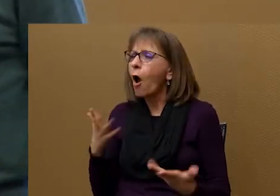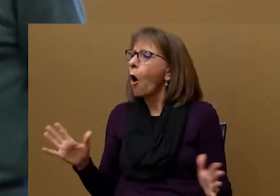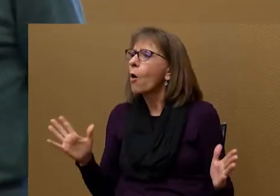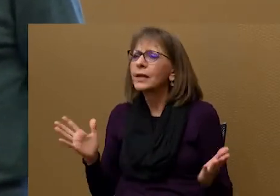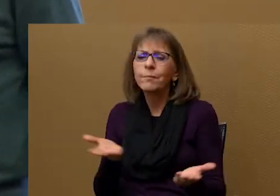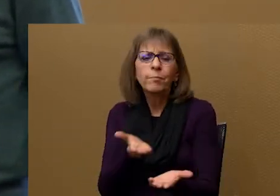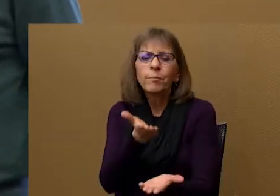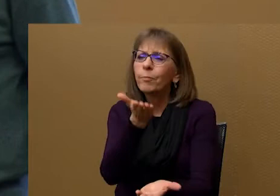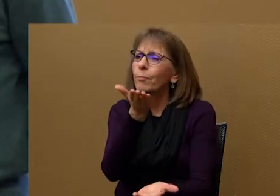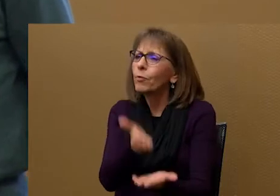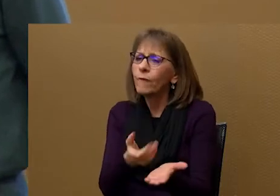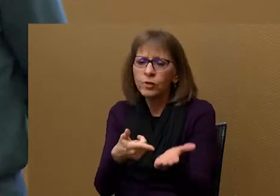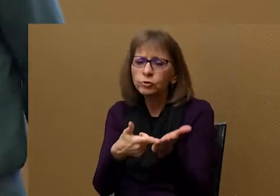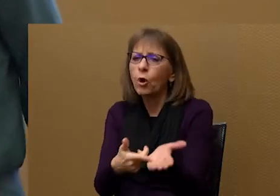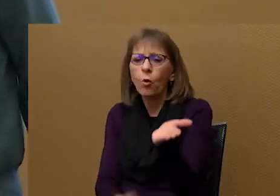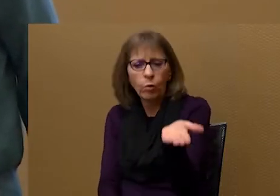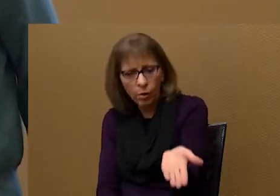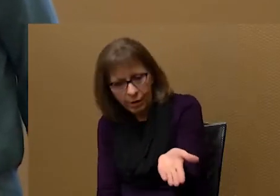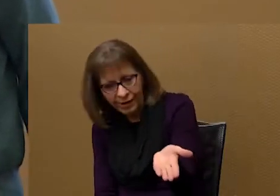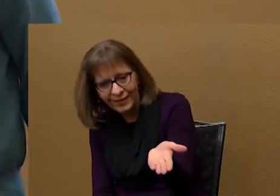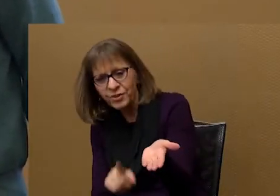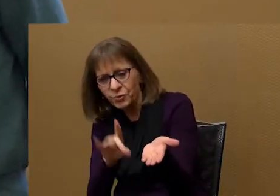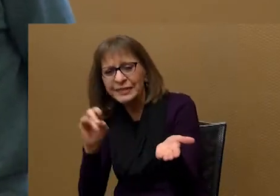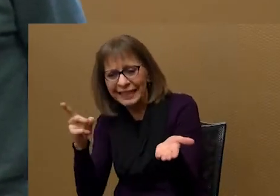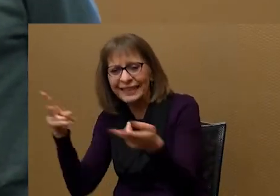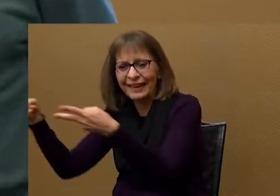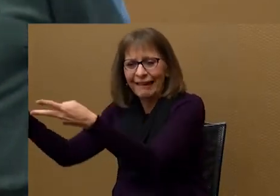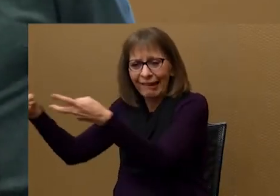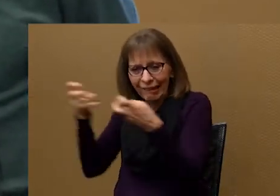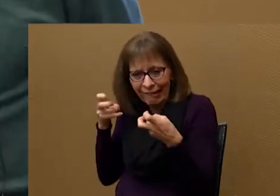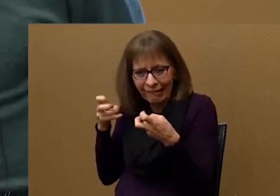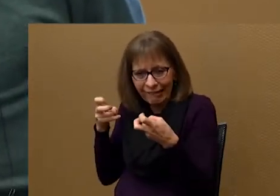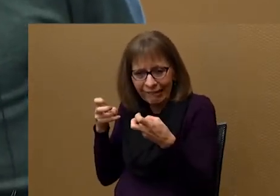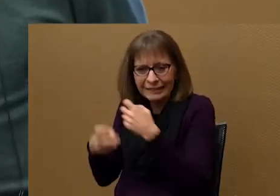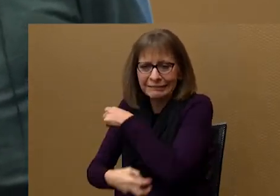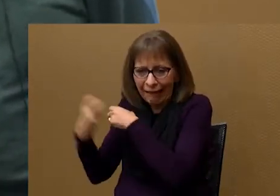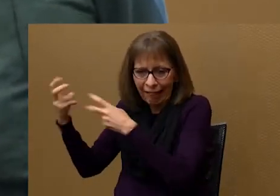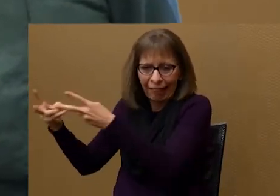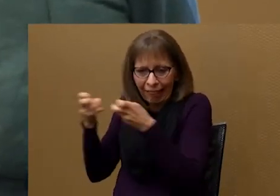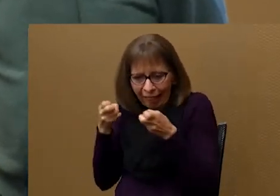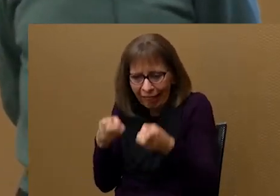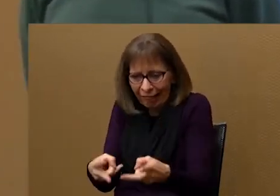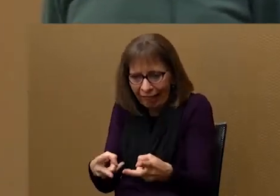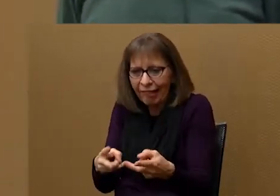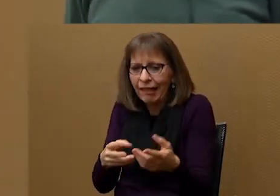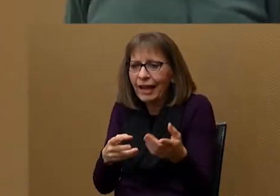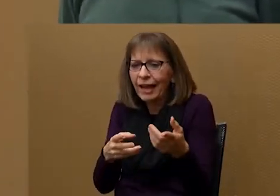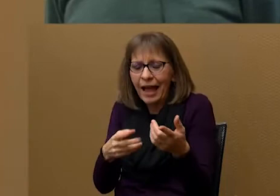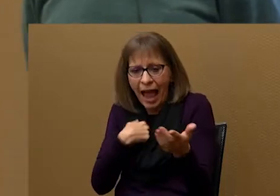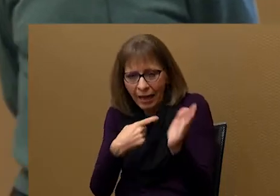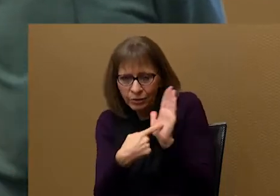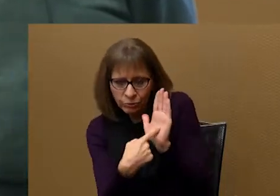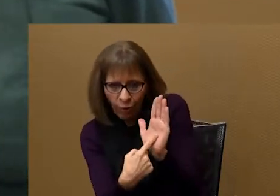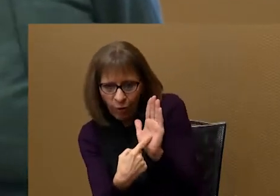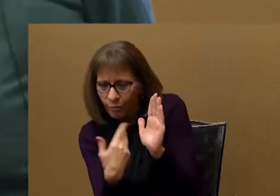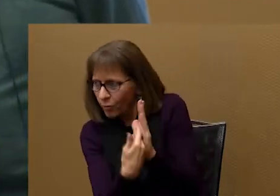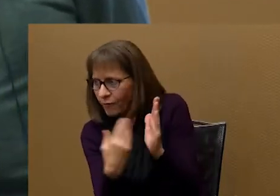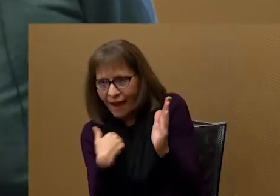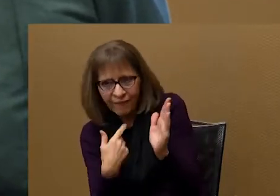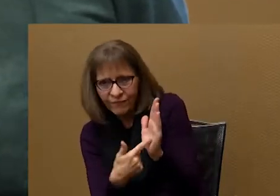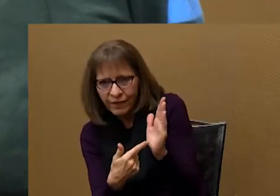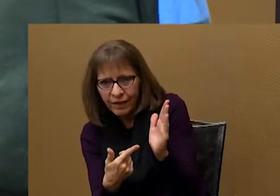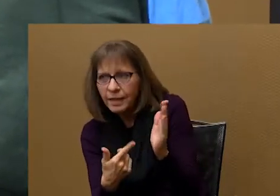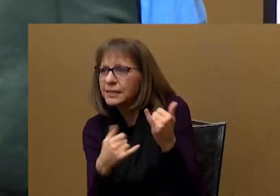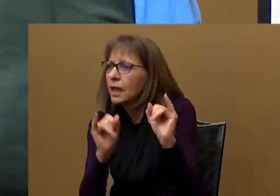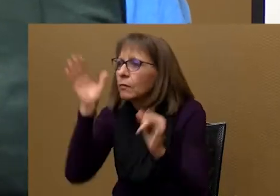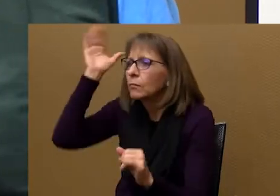just to the level of even seeing this documentation that I know for a fact this is what he did, he still